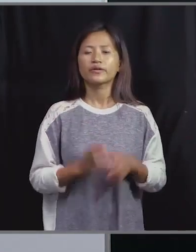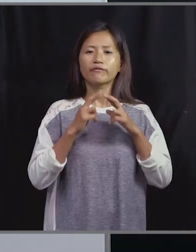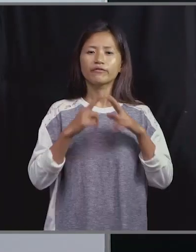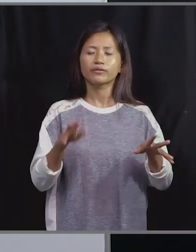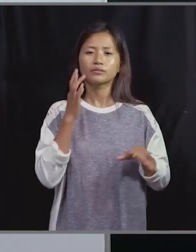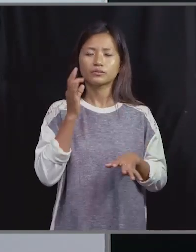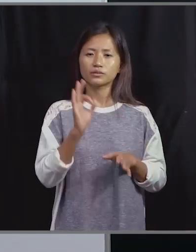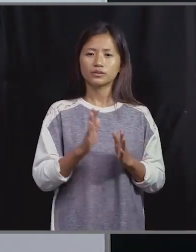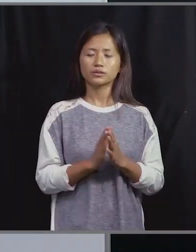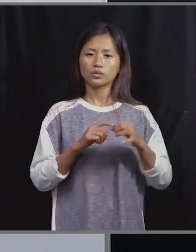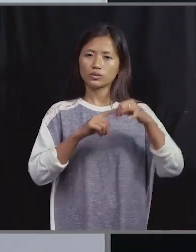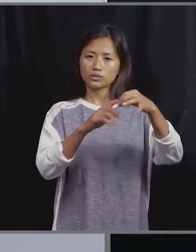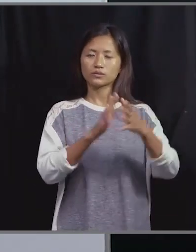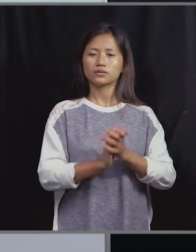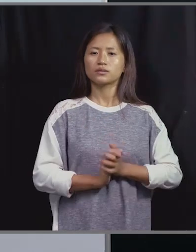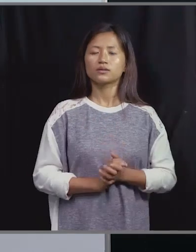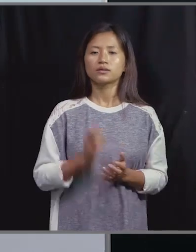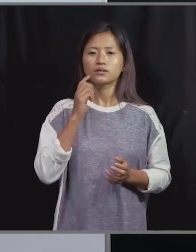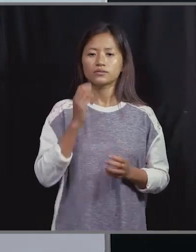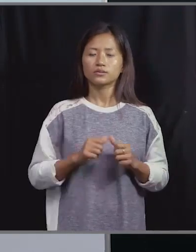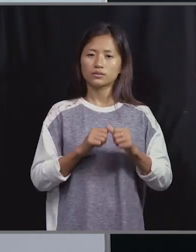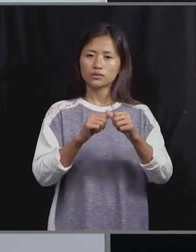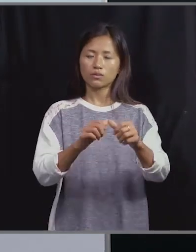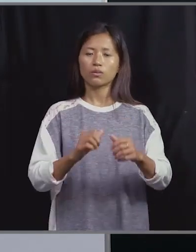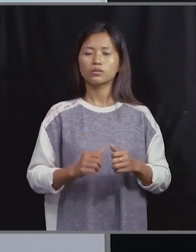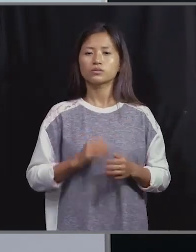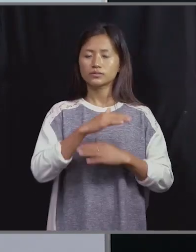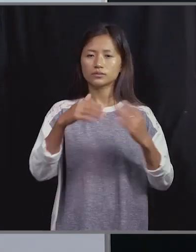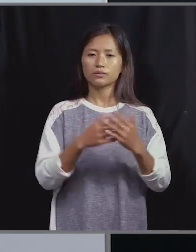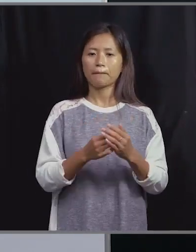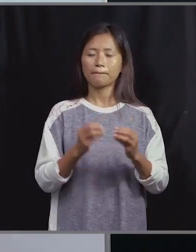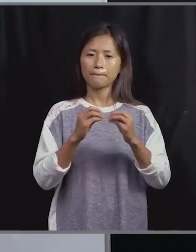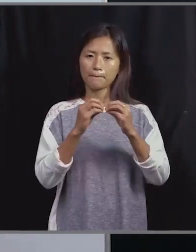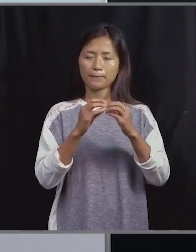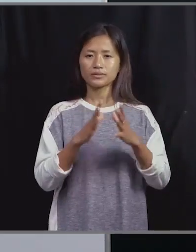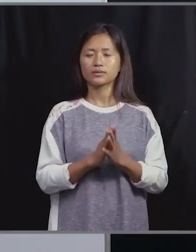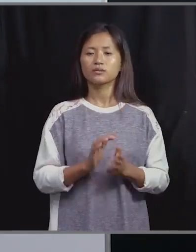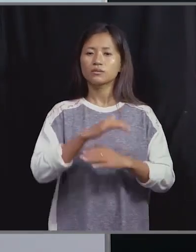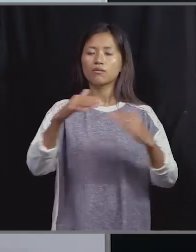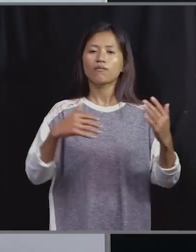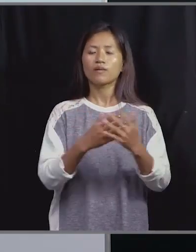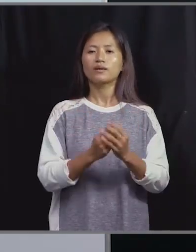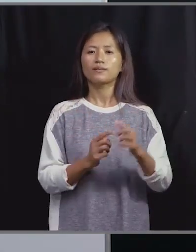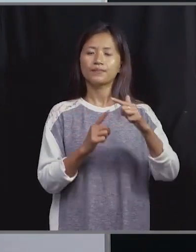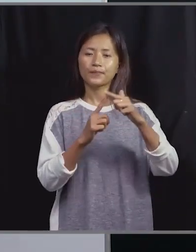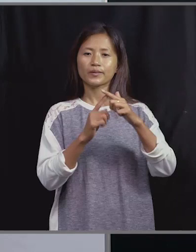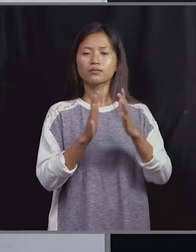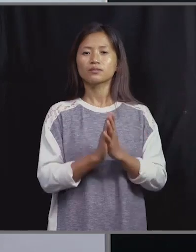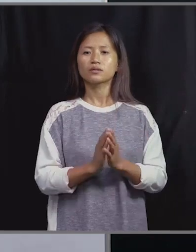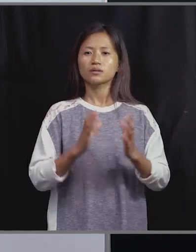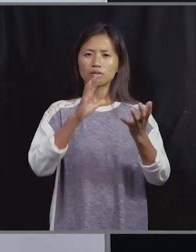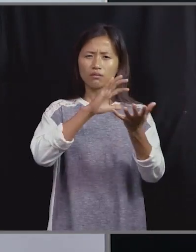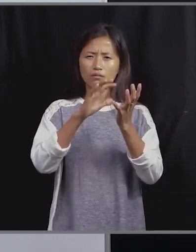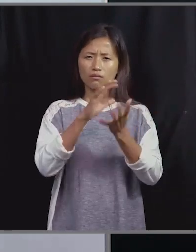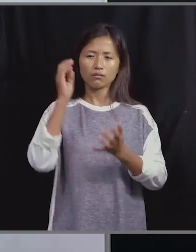very important question, and if we can answer all these basic questions, the whole topic or the whole concept